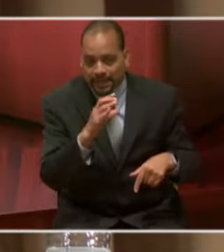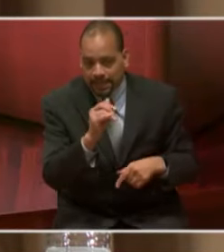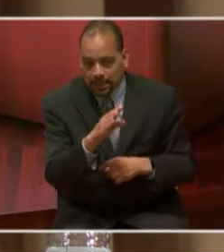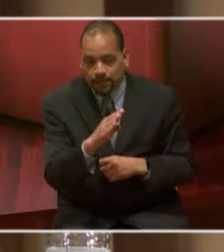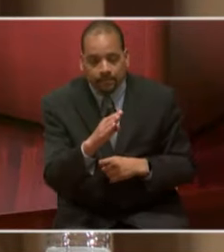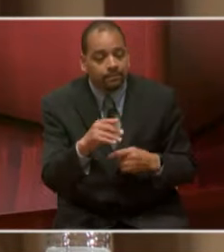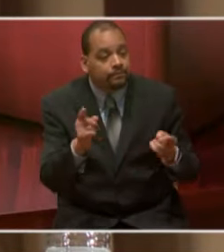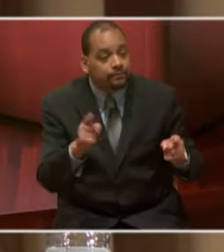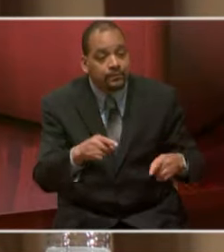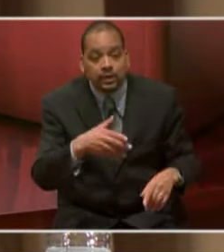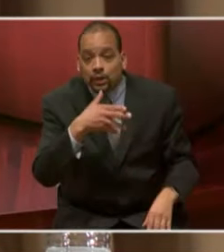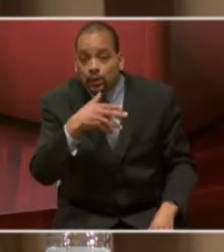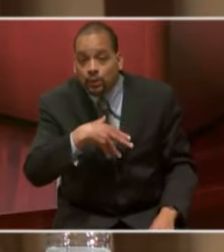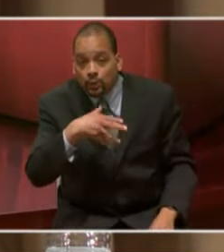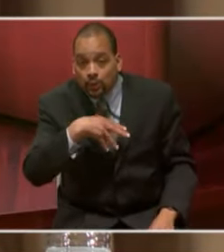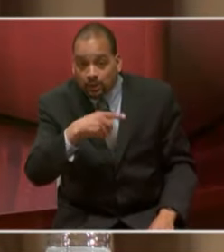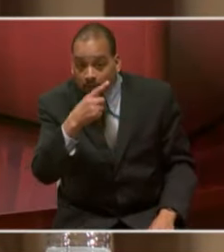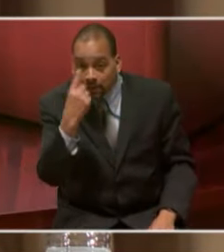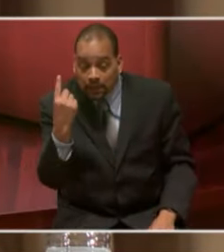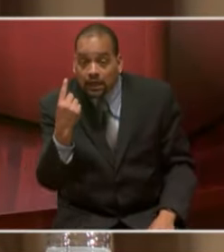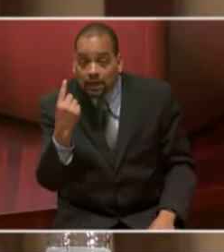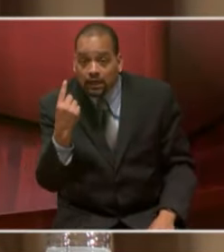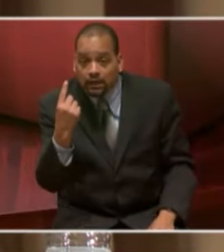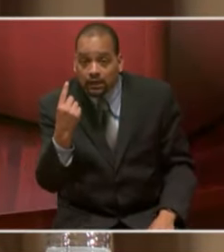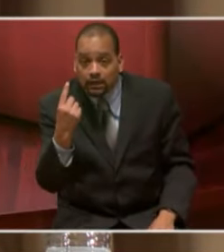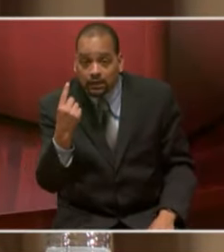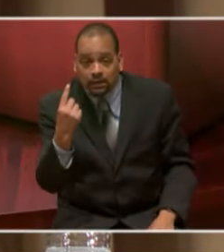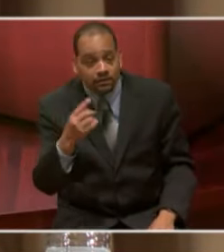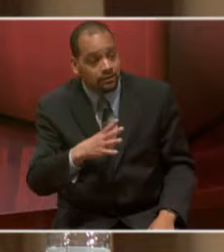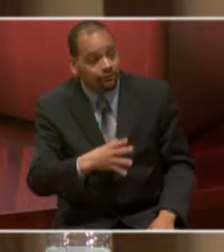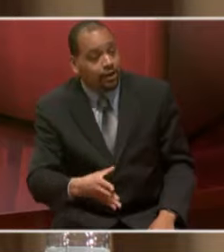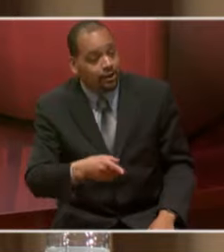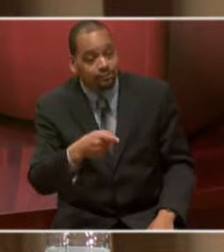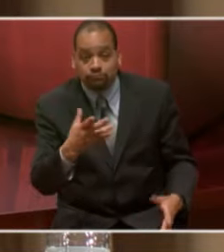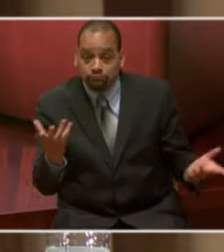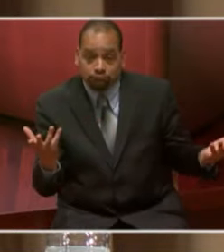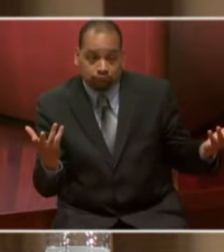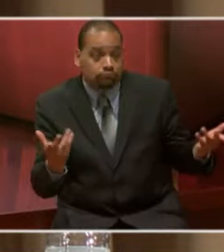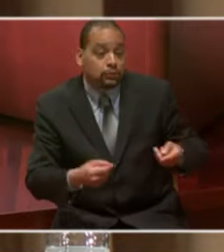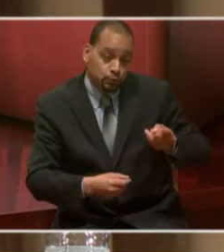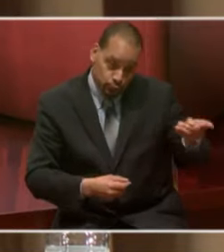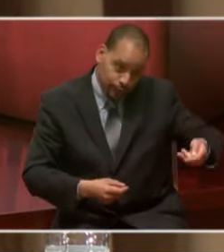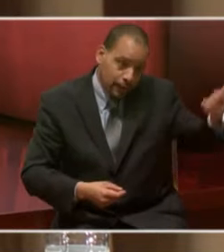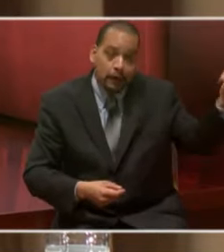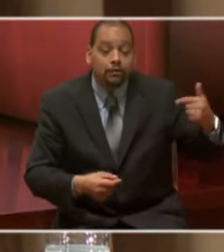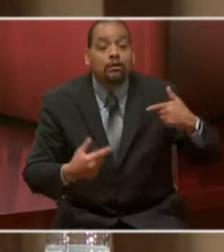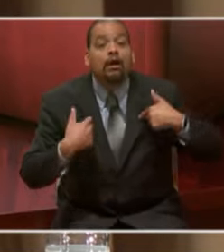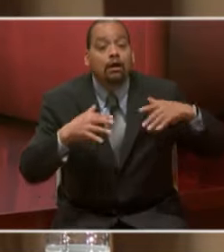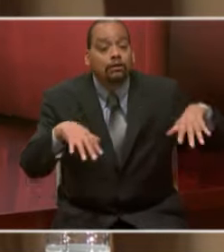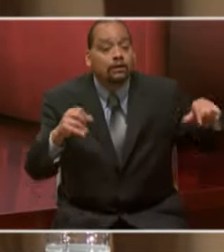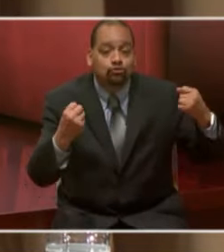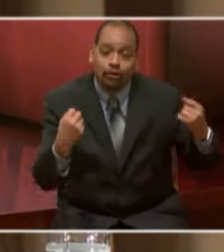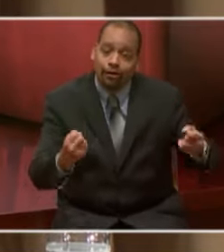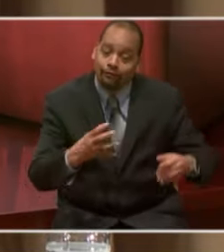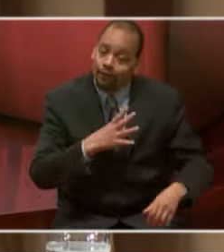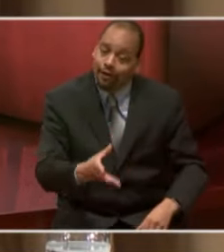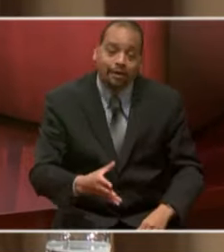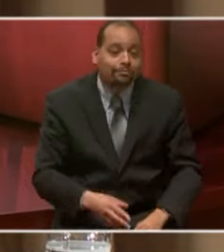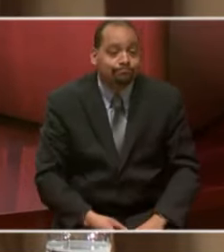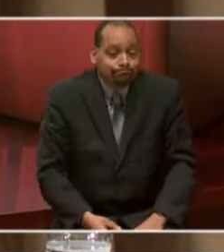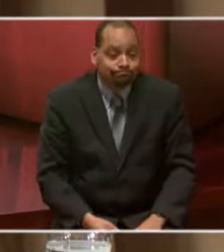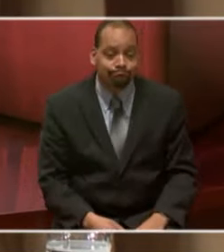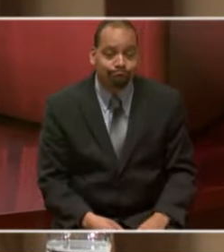trouble, good trouble, necessary trouble. There was a young guy named James Belvo, who was a classmate of